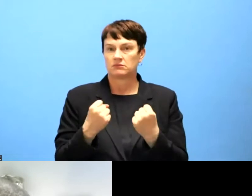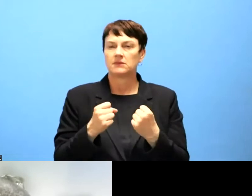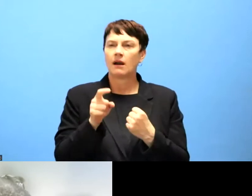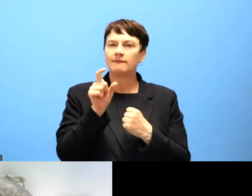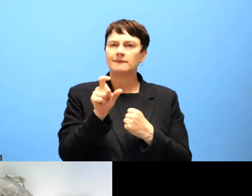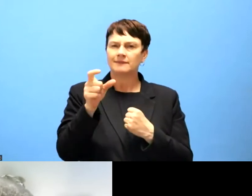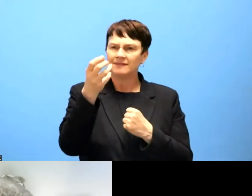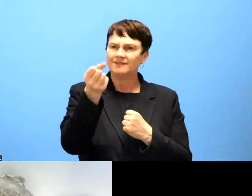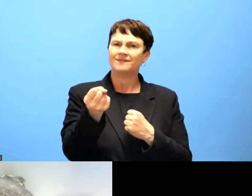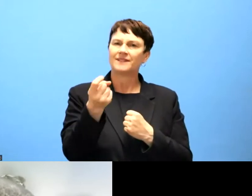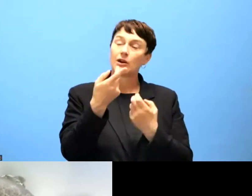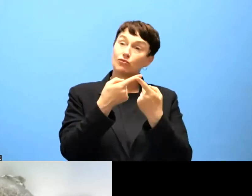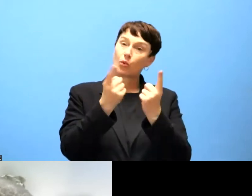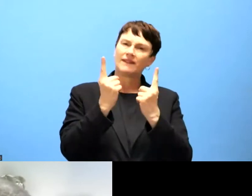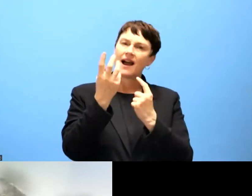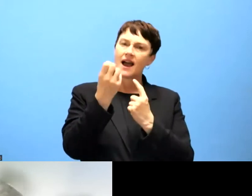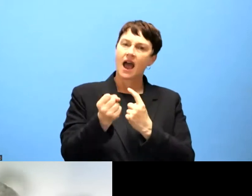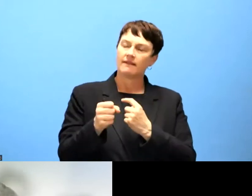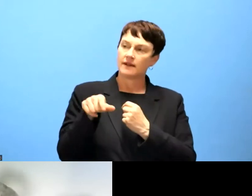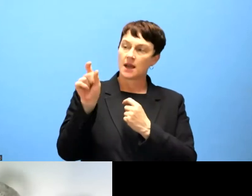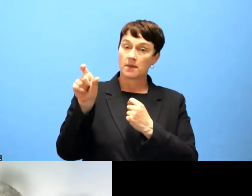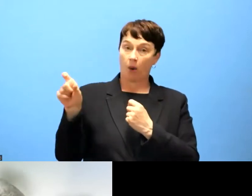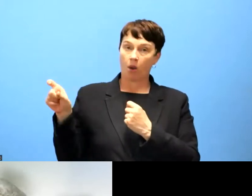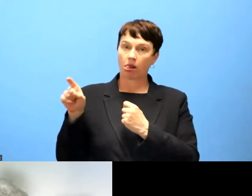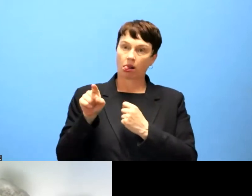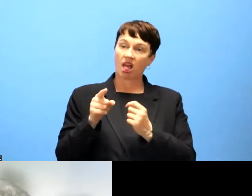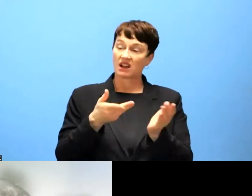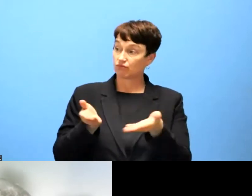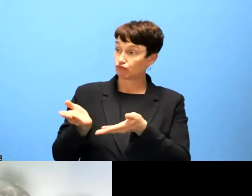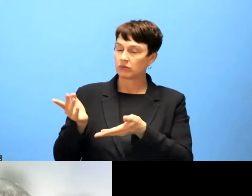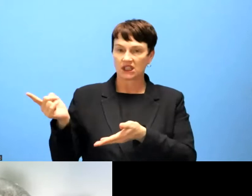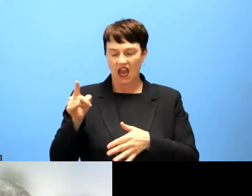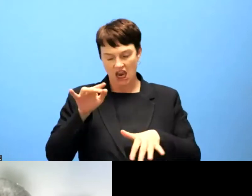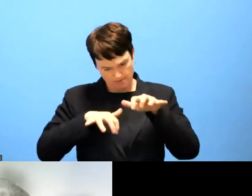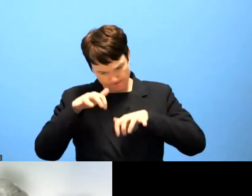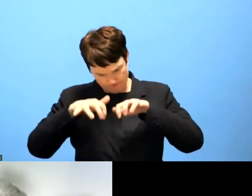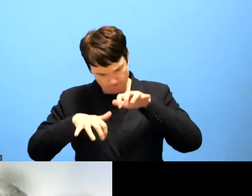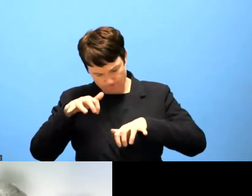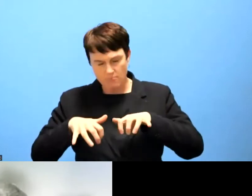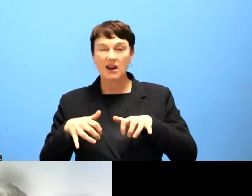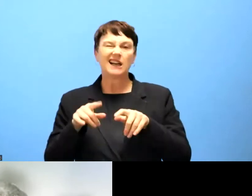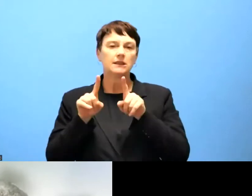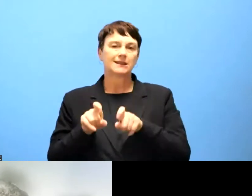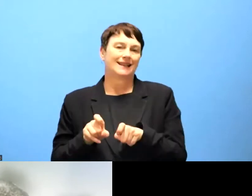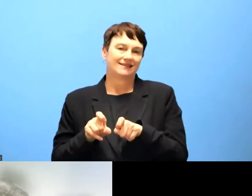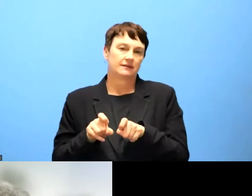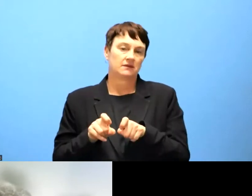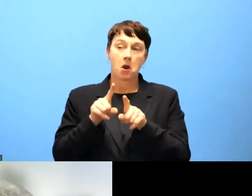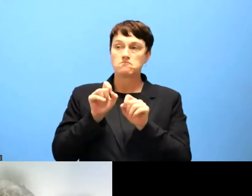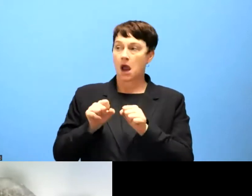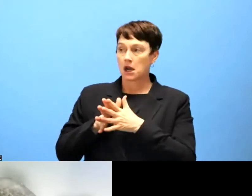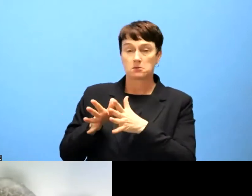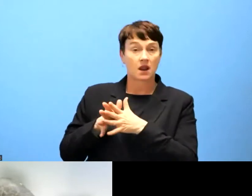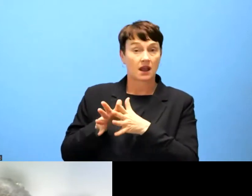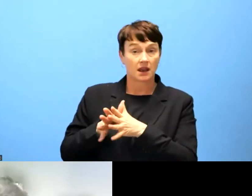the requirements, the explanations for them. And I would like to make